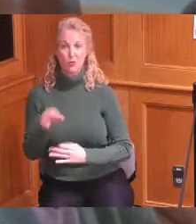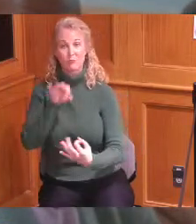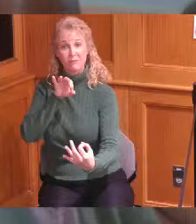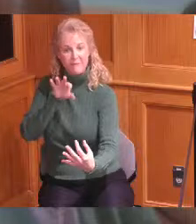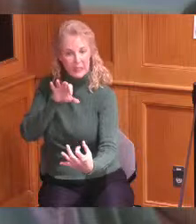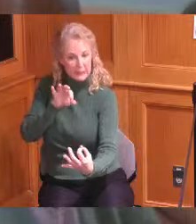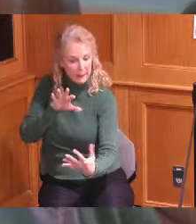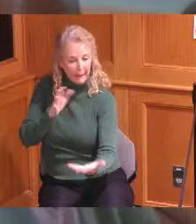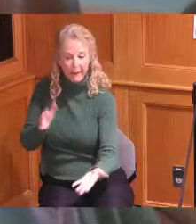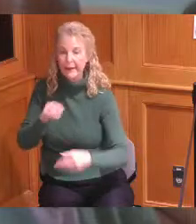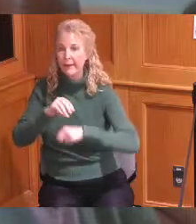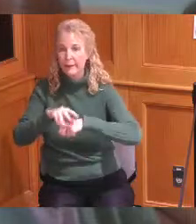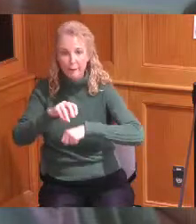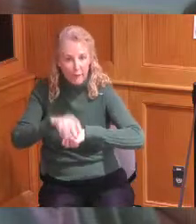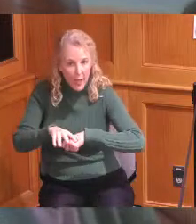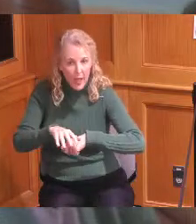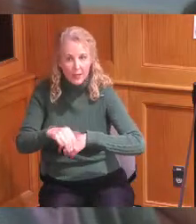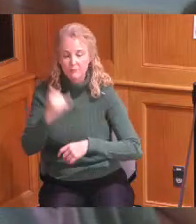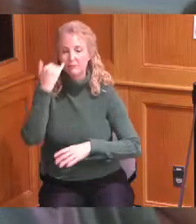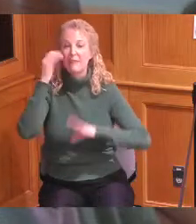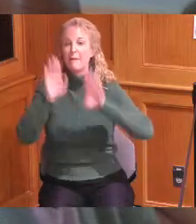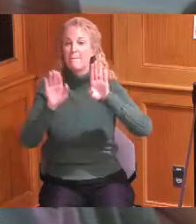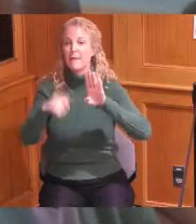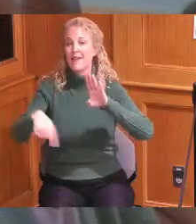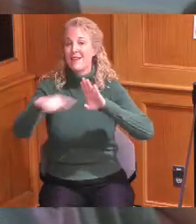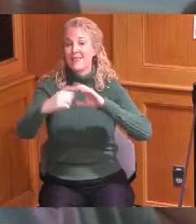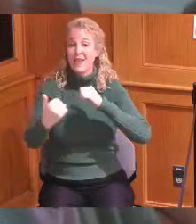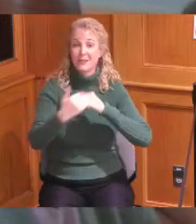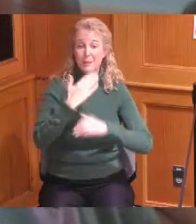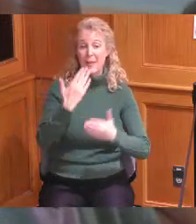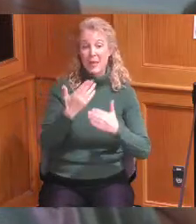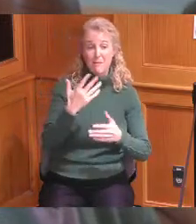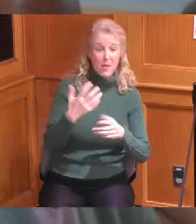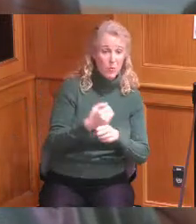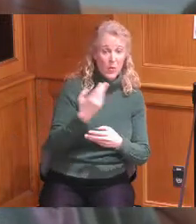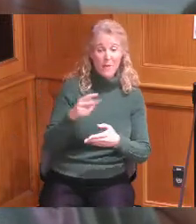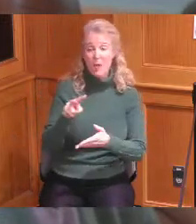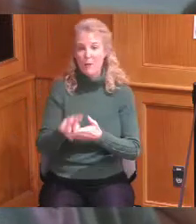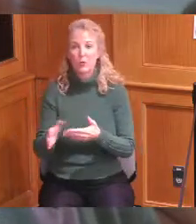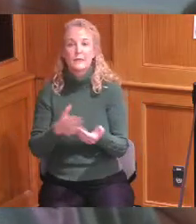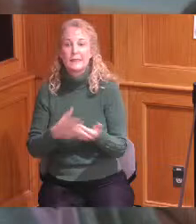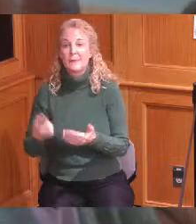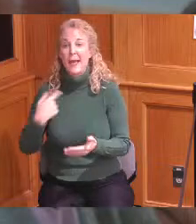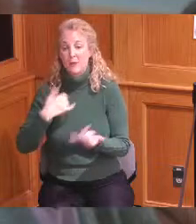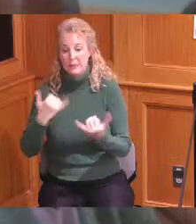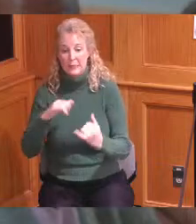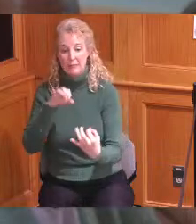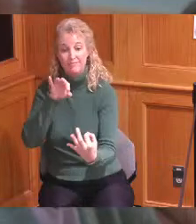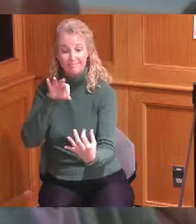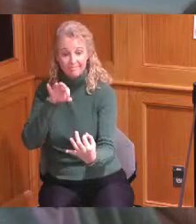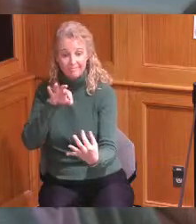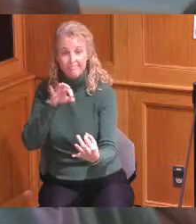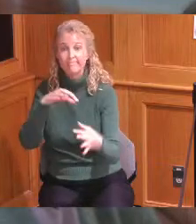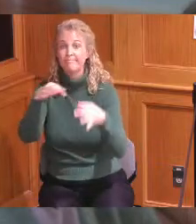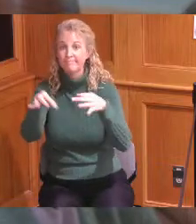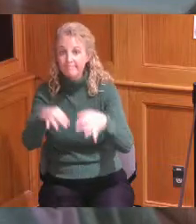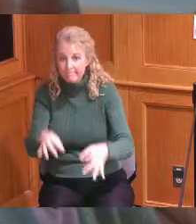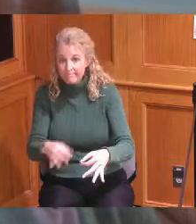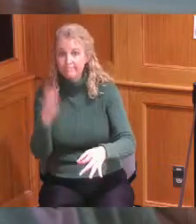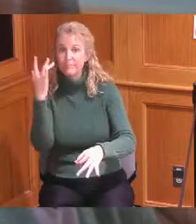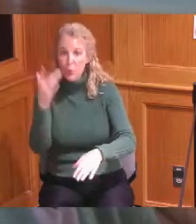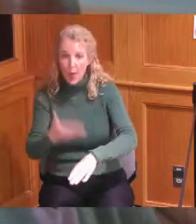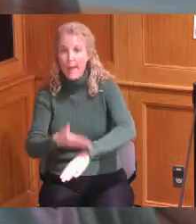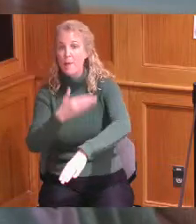feedback when they do a bid submittal, whether they win or lose, to supply that feedback and to see what the best